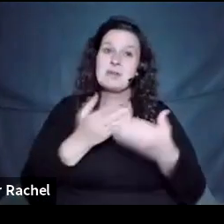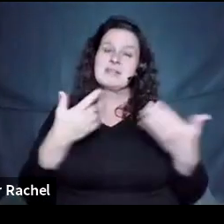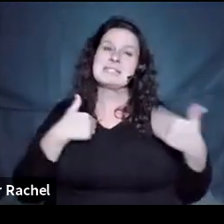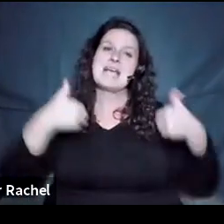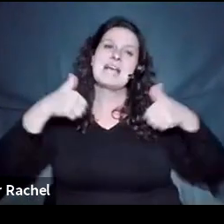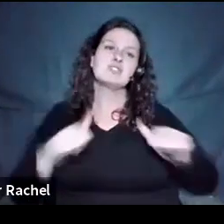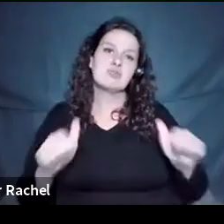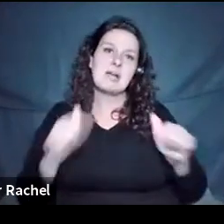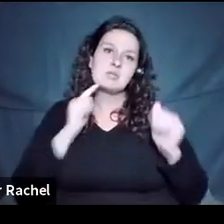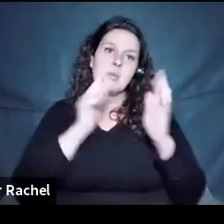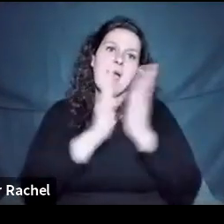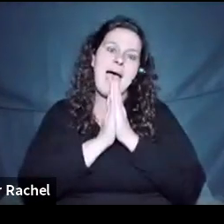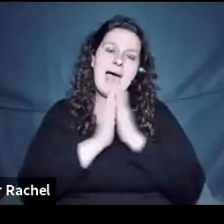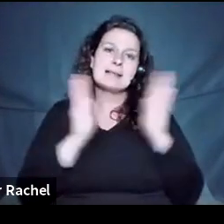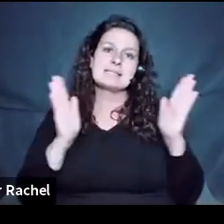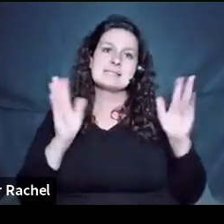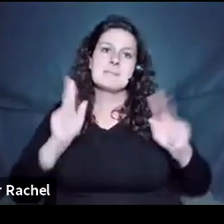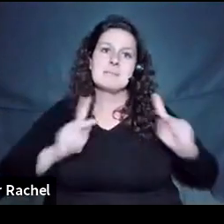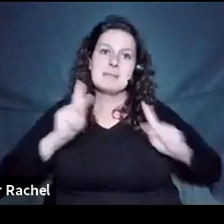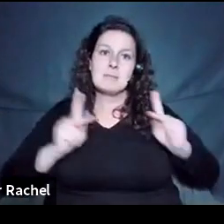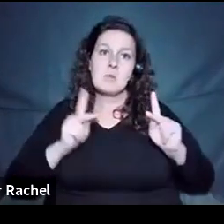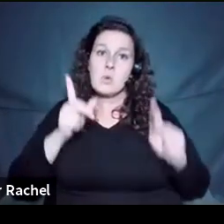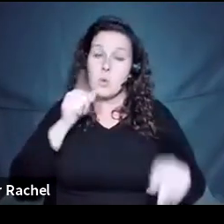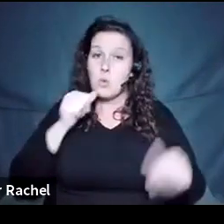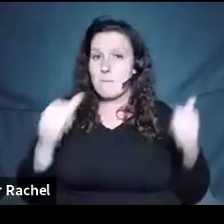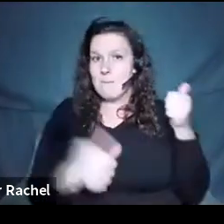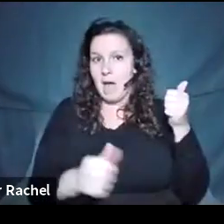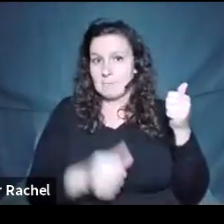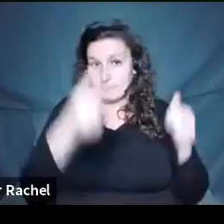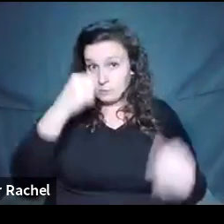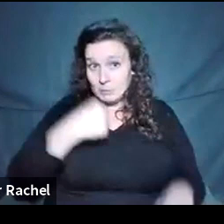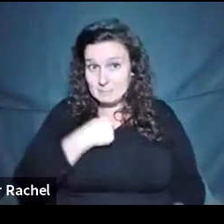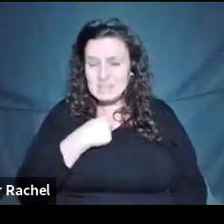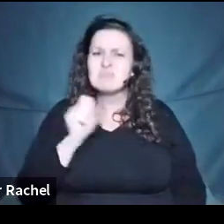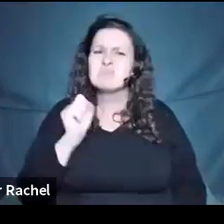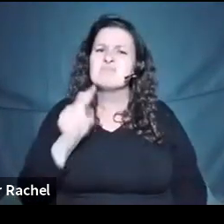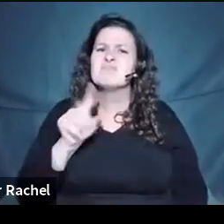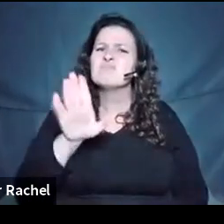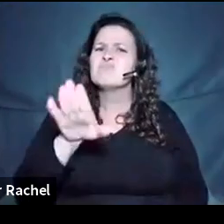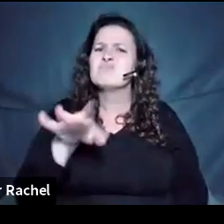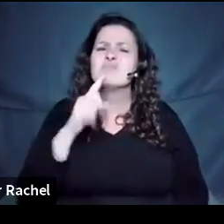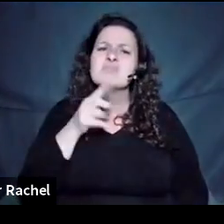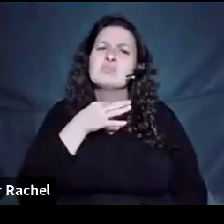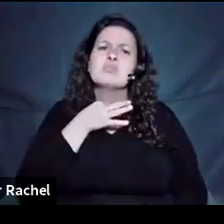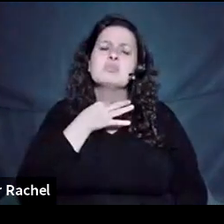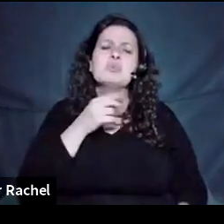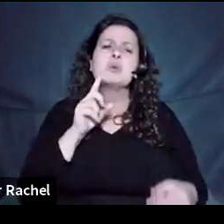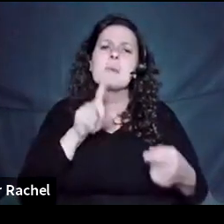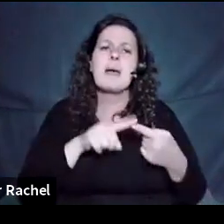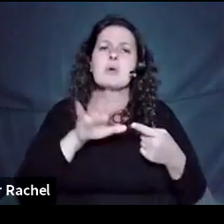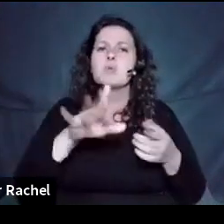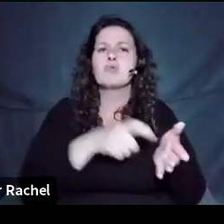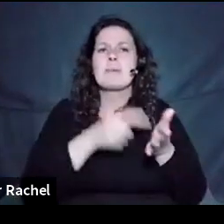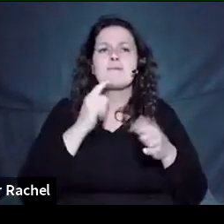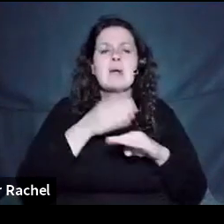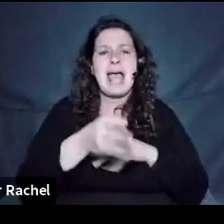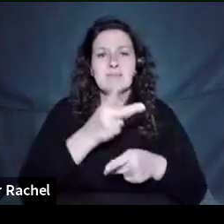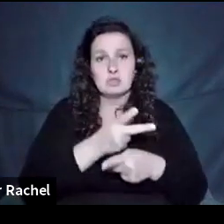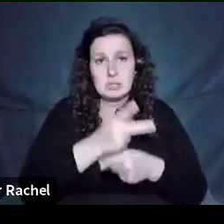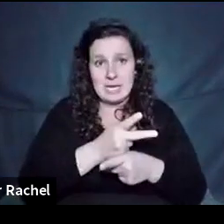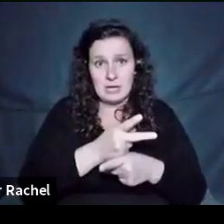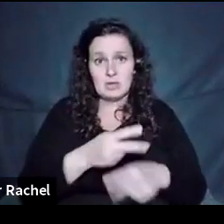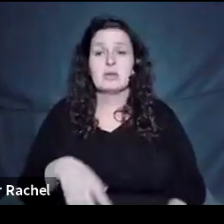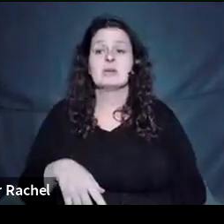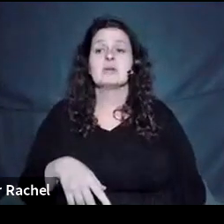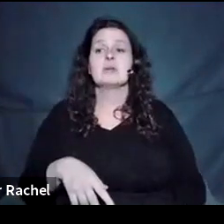and ask people who bottom for me, is what the requirements are for aftercare, because I actually want to make sure that's set up